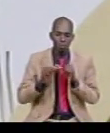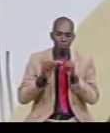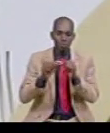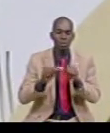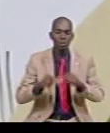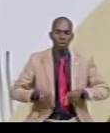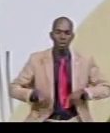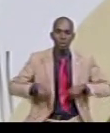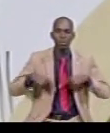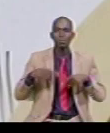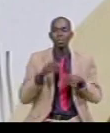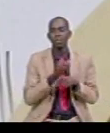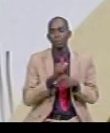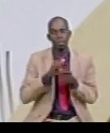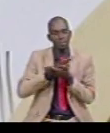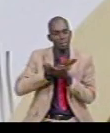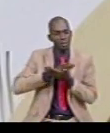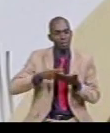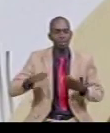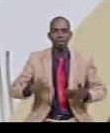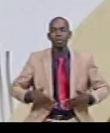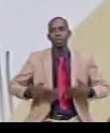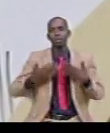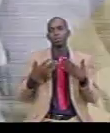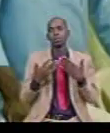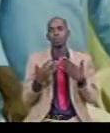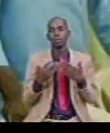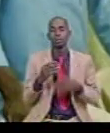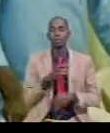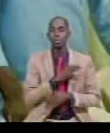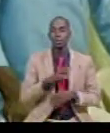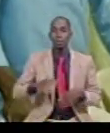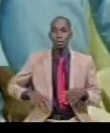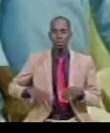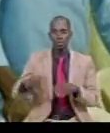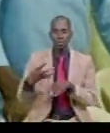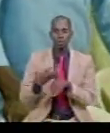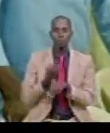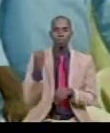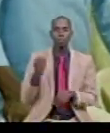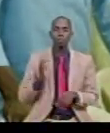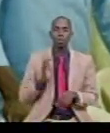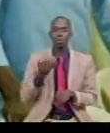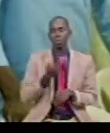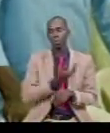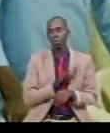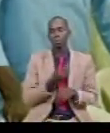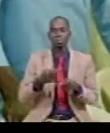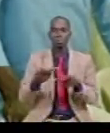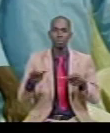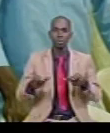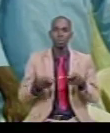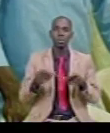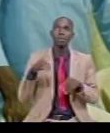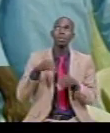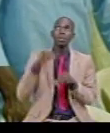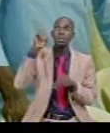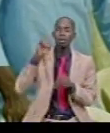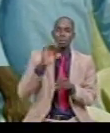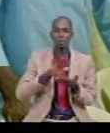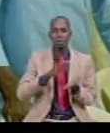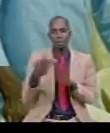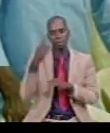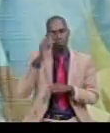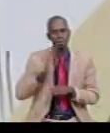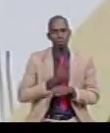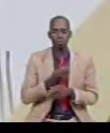perpetually to live the holy life. Christ took our place. He died in our place. All